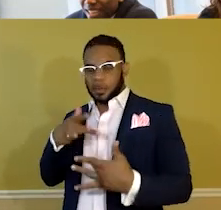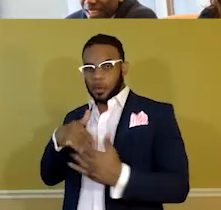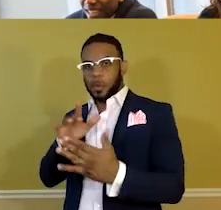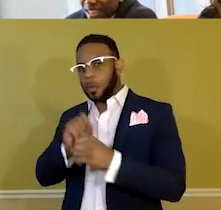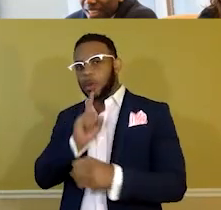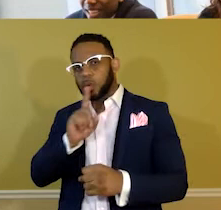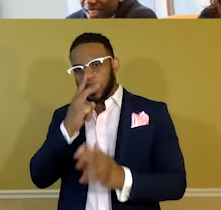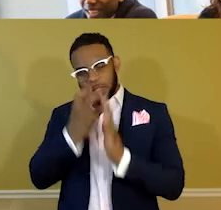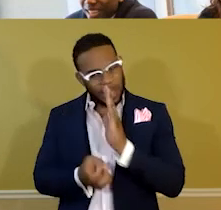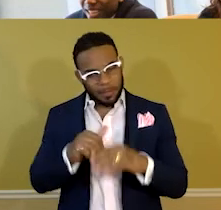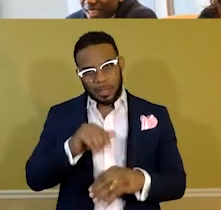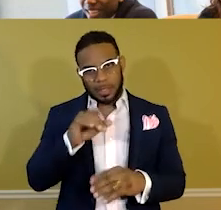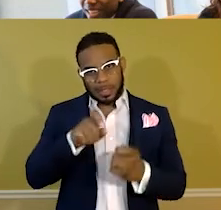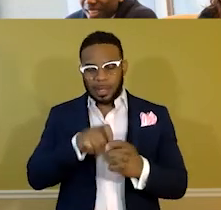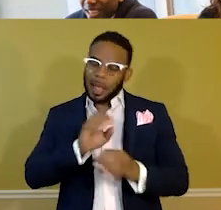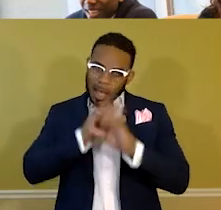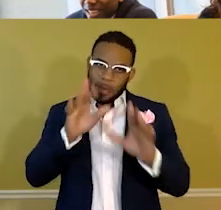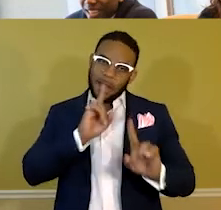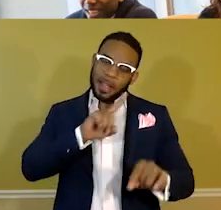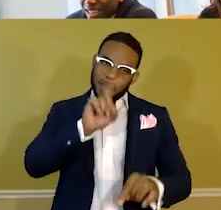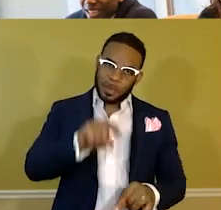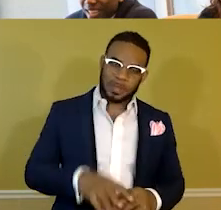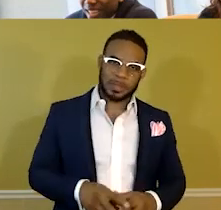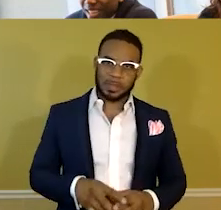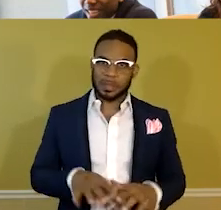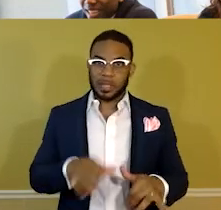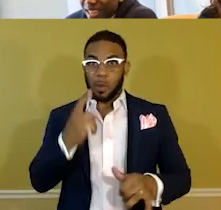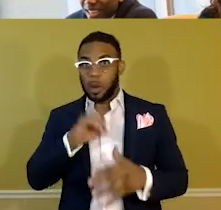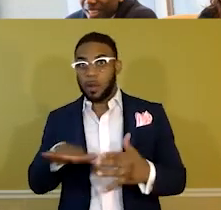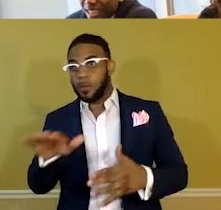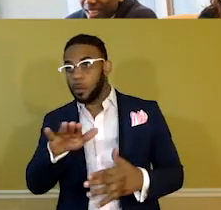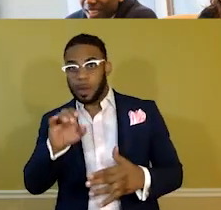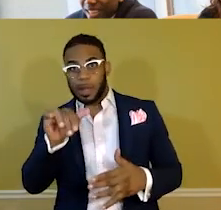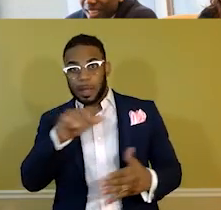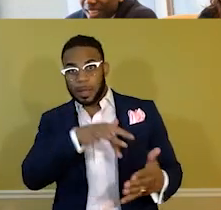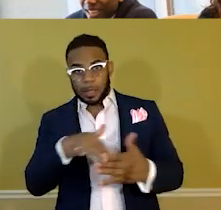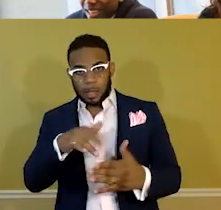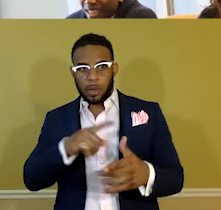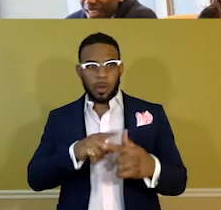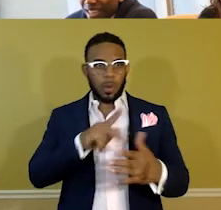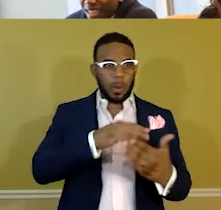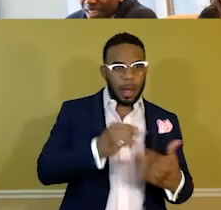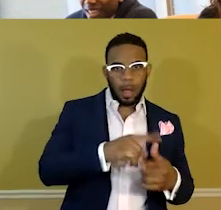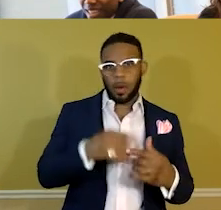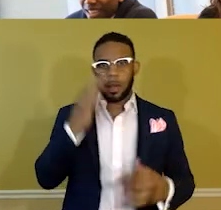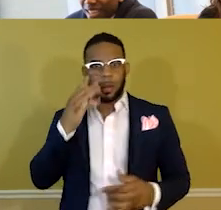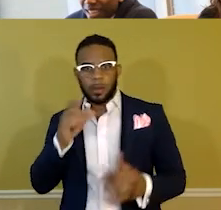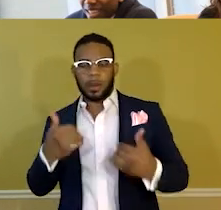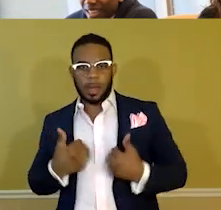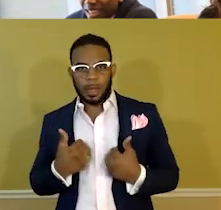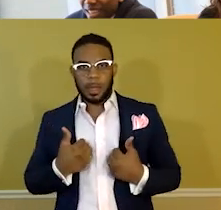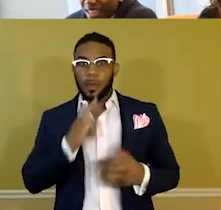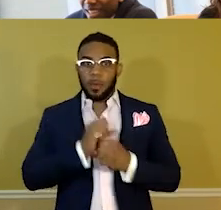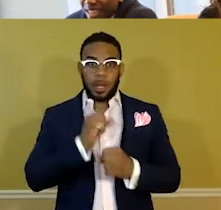to make sure that you're diving into the details. Obviously answer the question and take one of your, your case studies or your projects or an experience that you've had